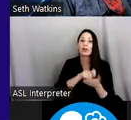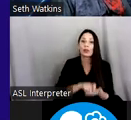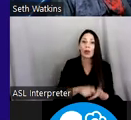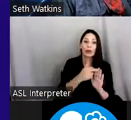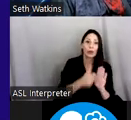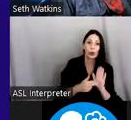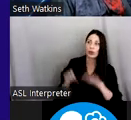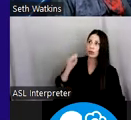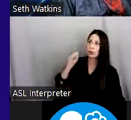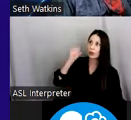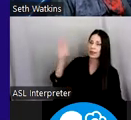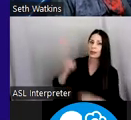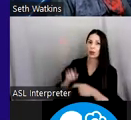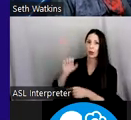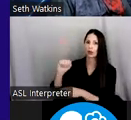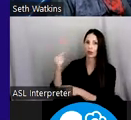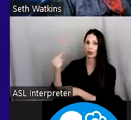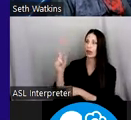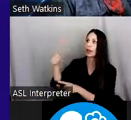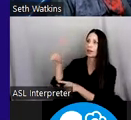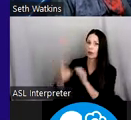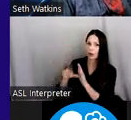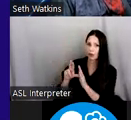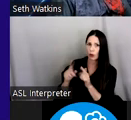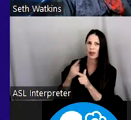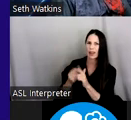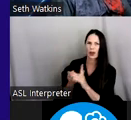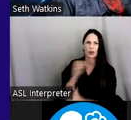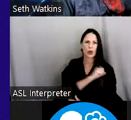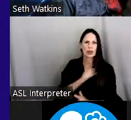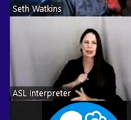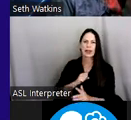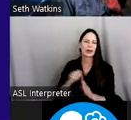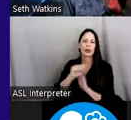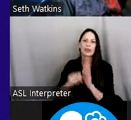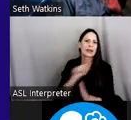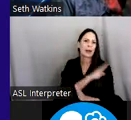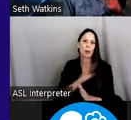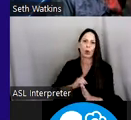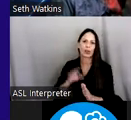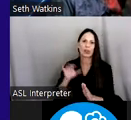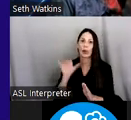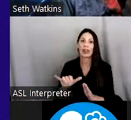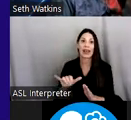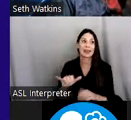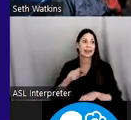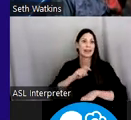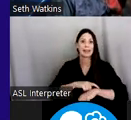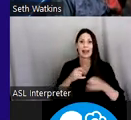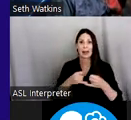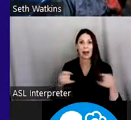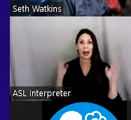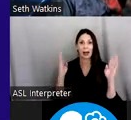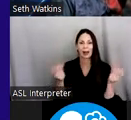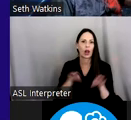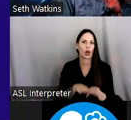General, they review them, then it goes through state board. So due to timeline, that window has closed in terms of having huge